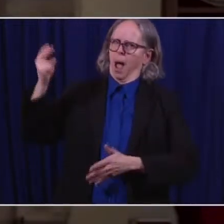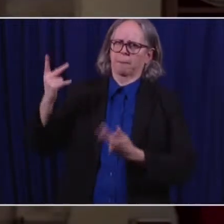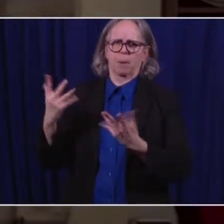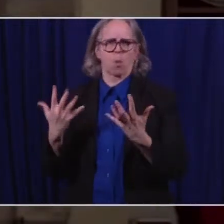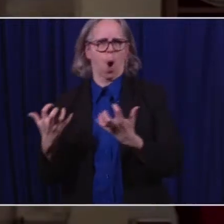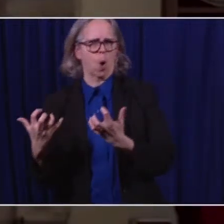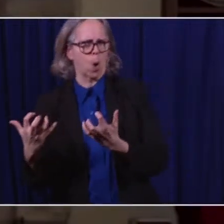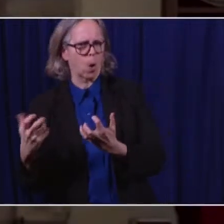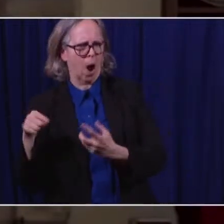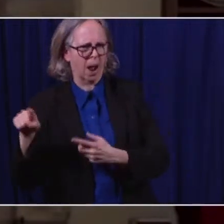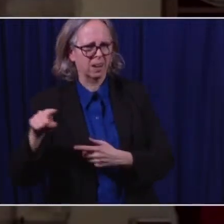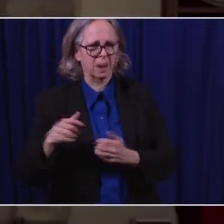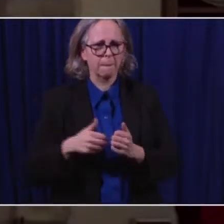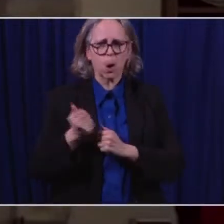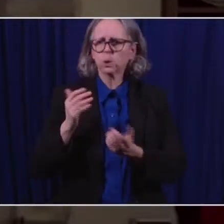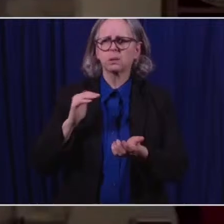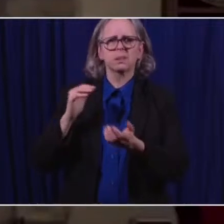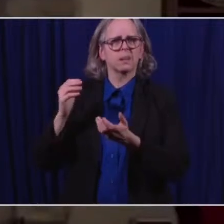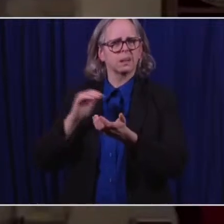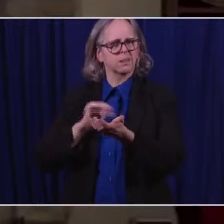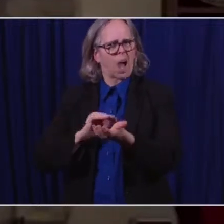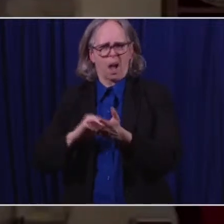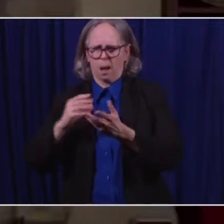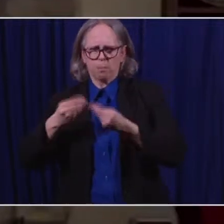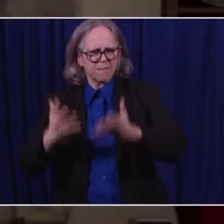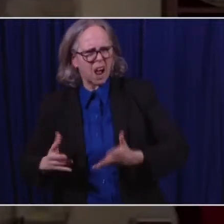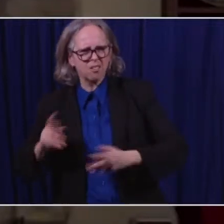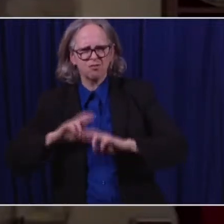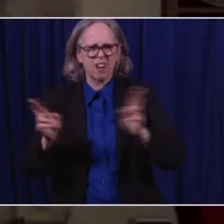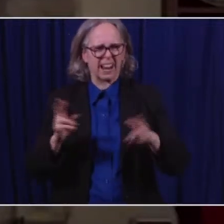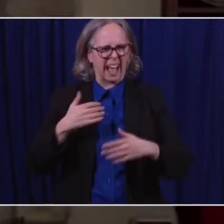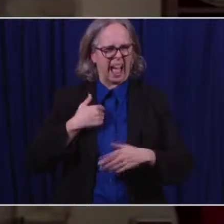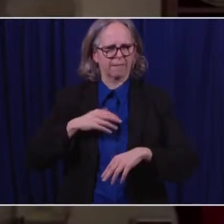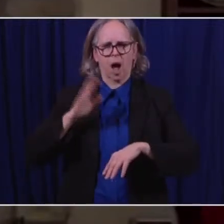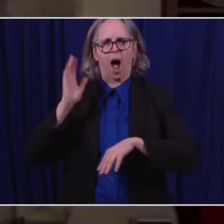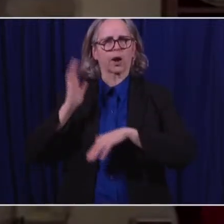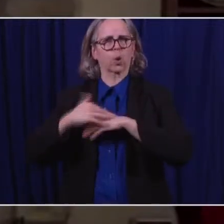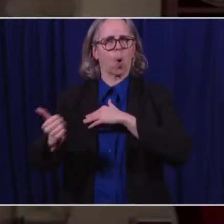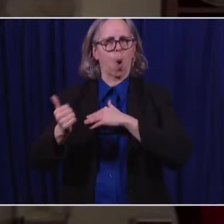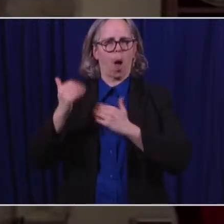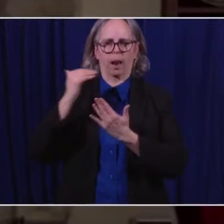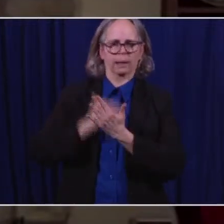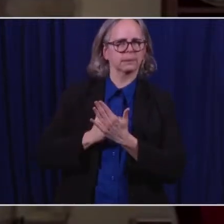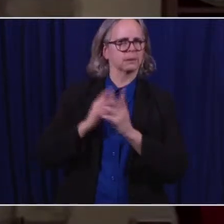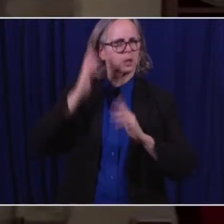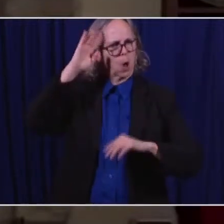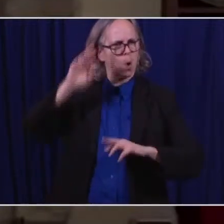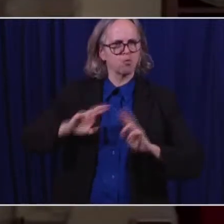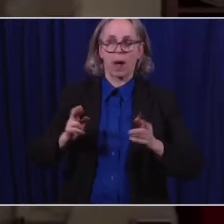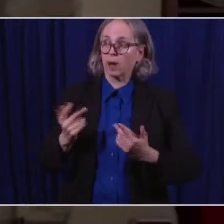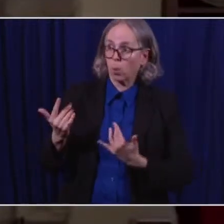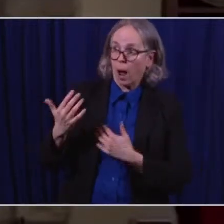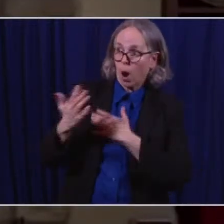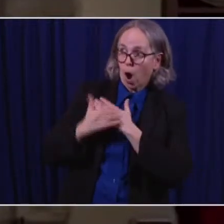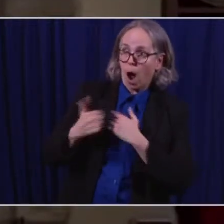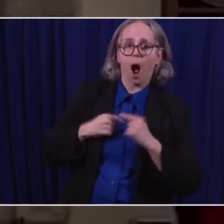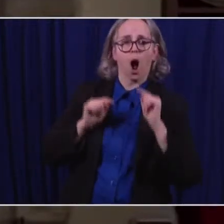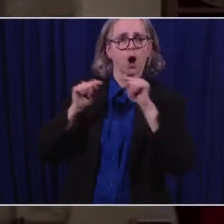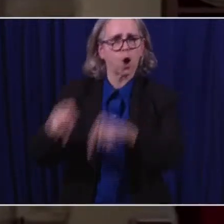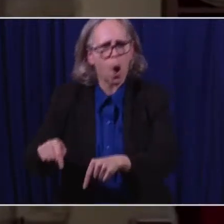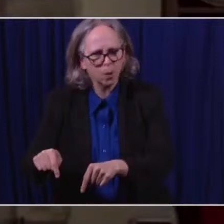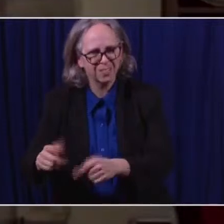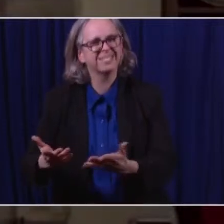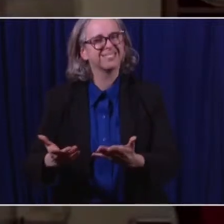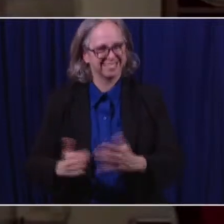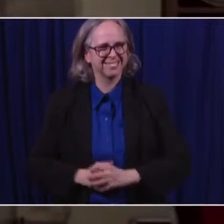on-call list, people who are waiting to be called. And so being able to pull these people in during the day is